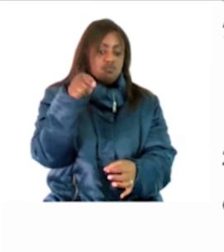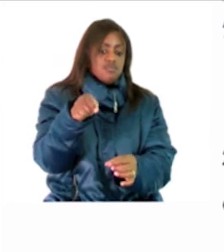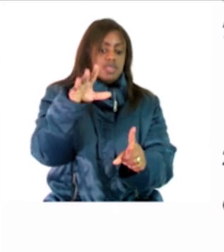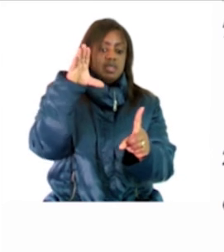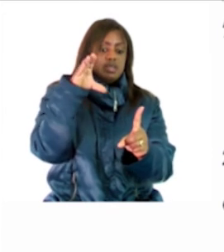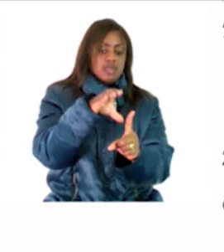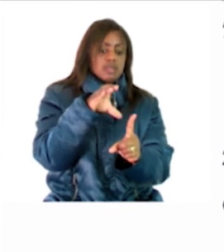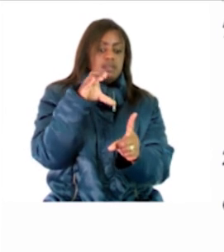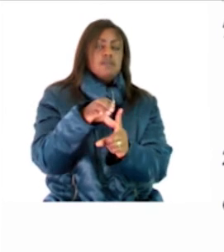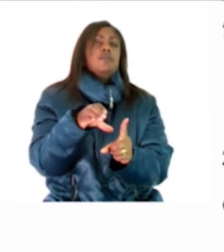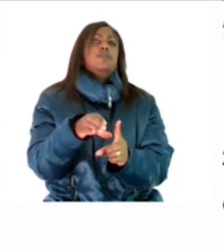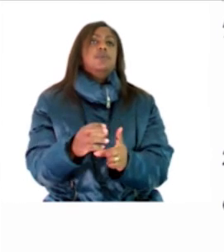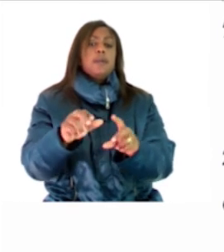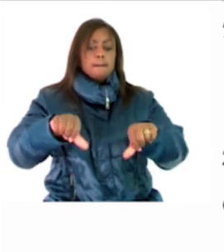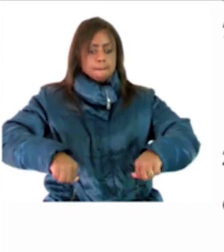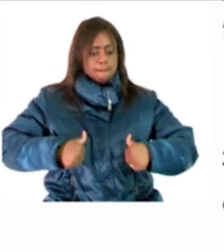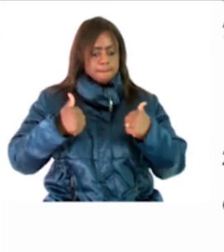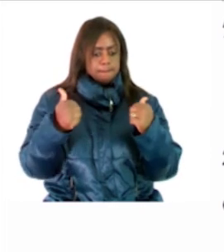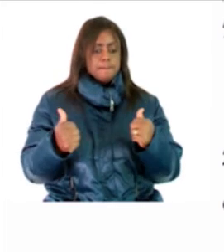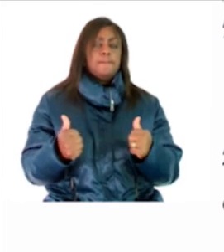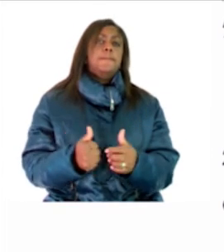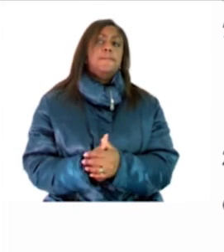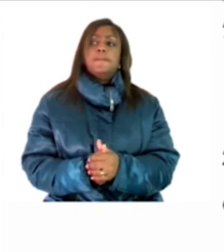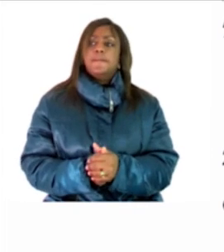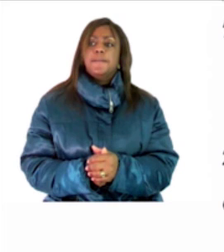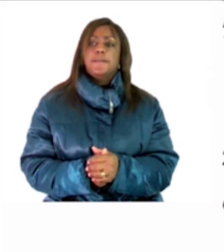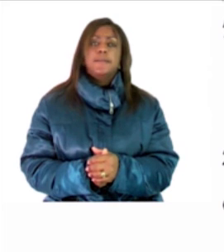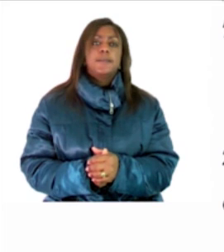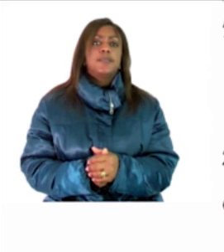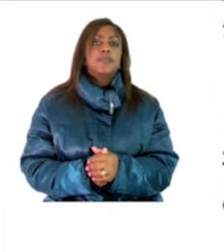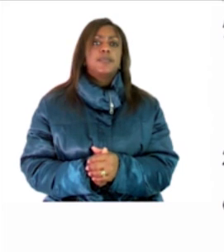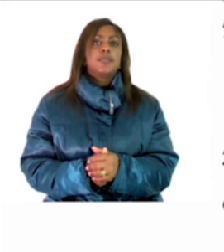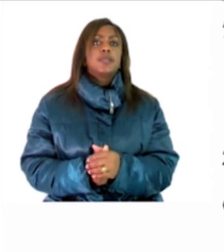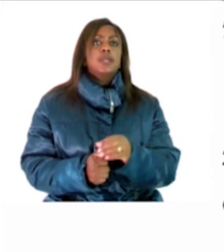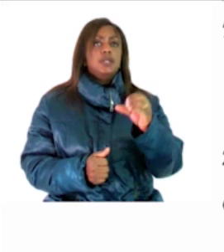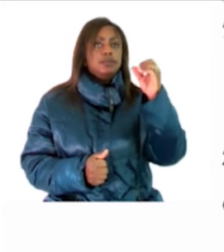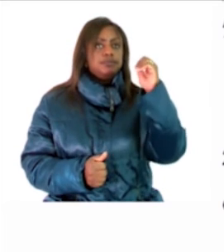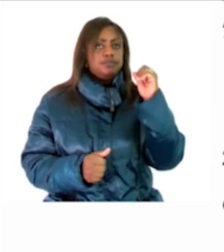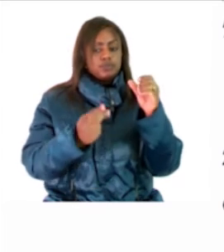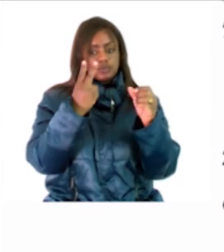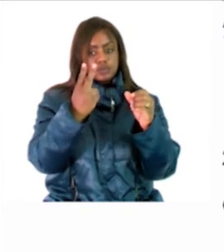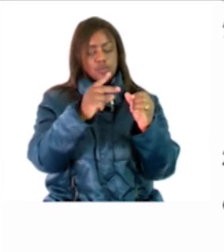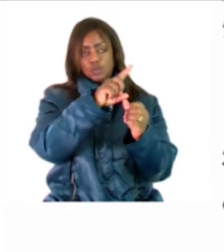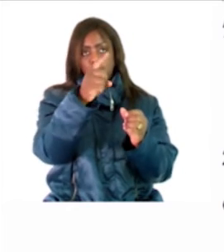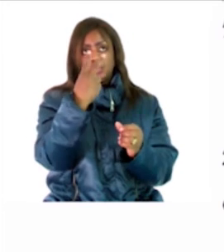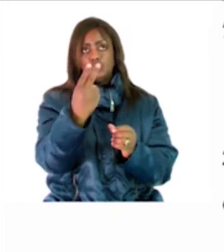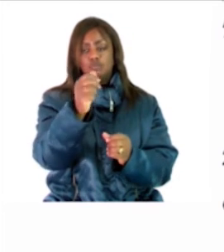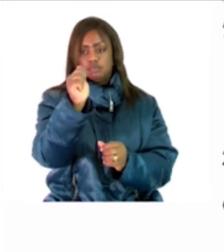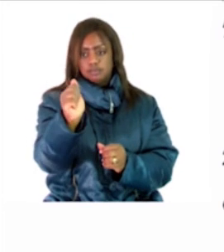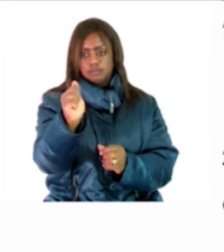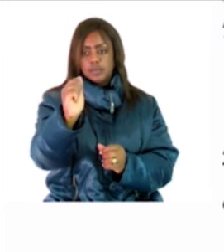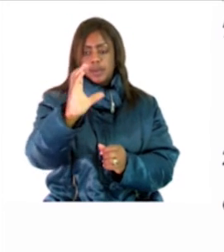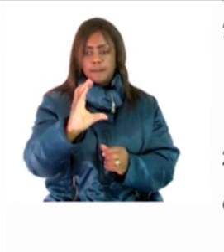affect in terms of health. You do the same thing on A, you do the same thing on B, you do the same thing